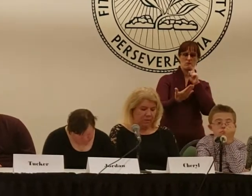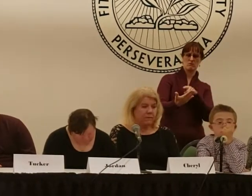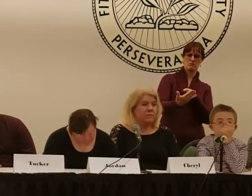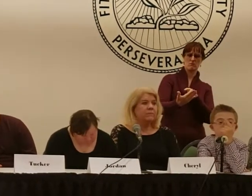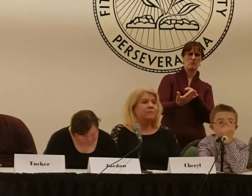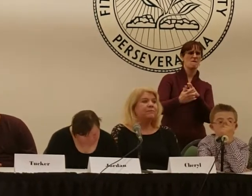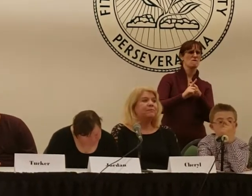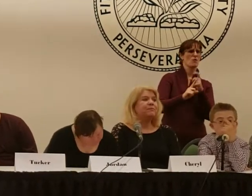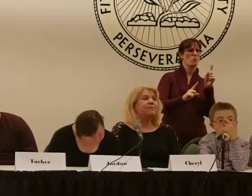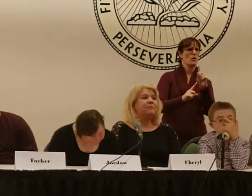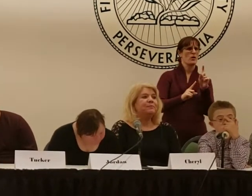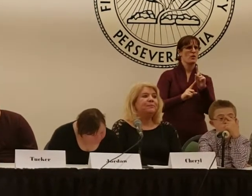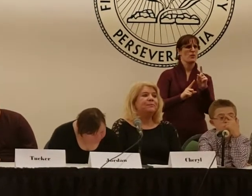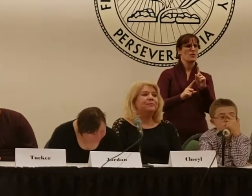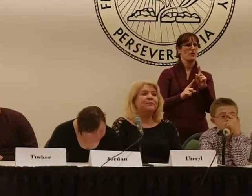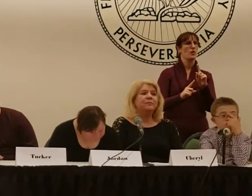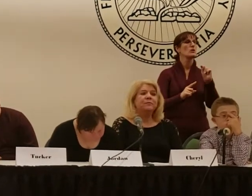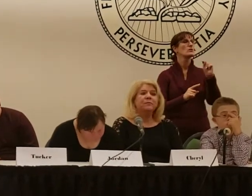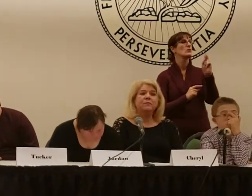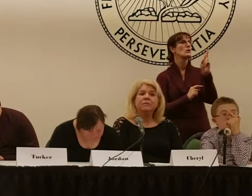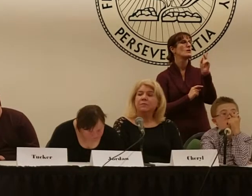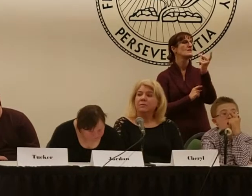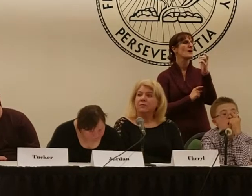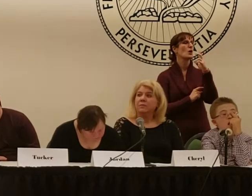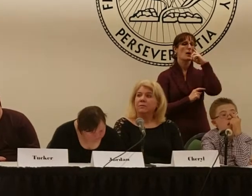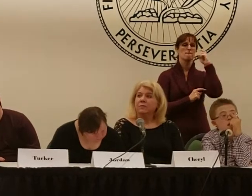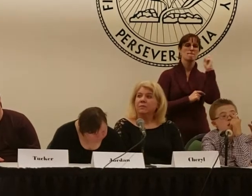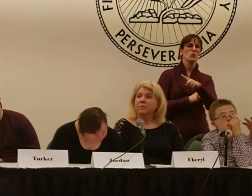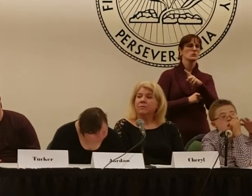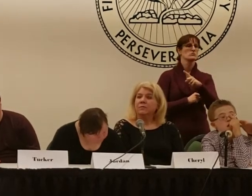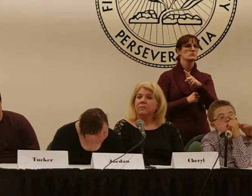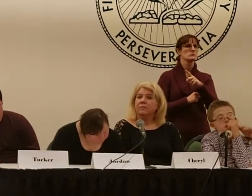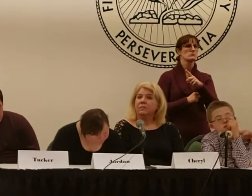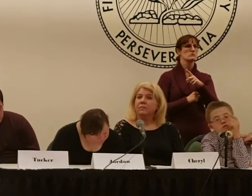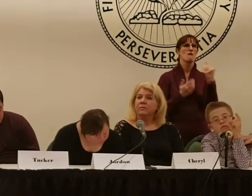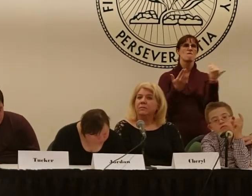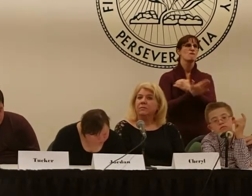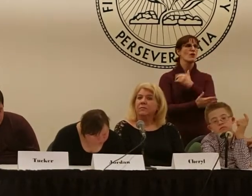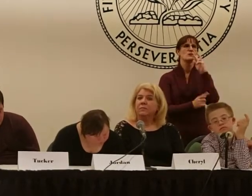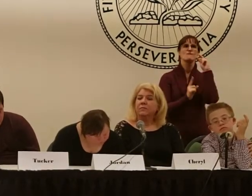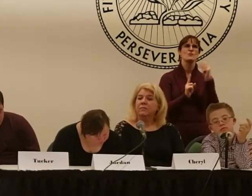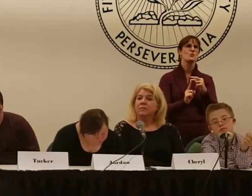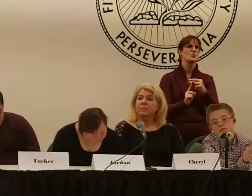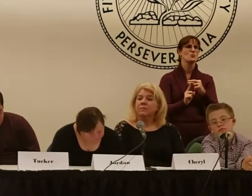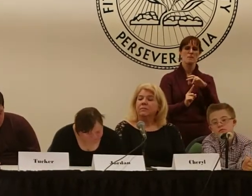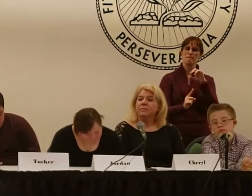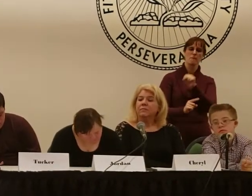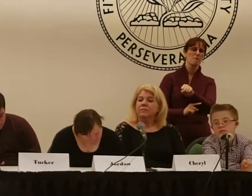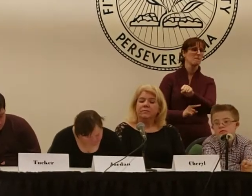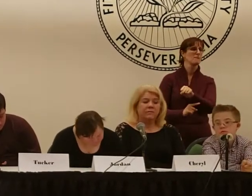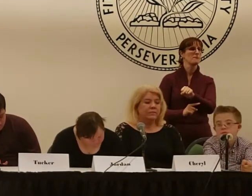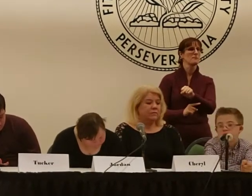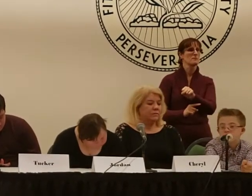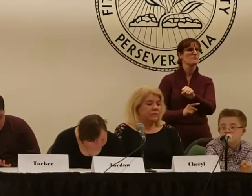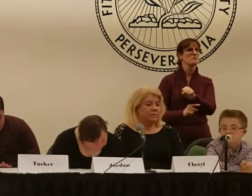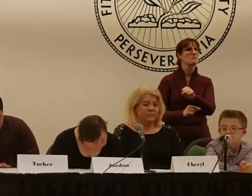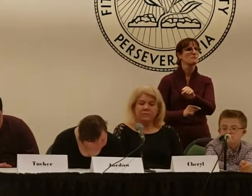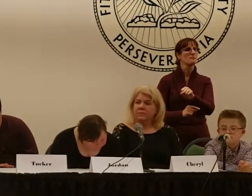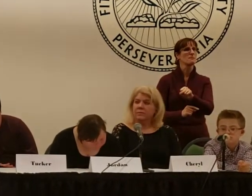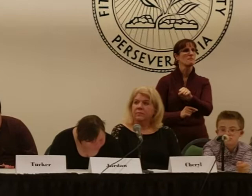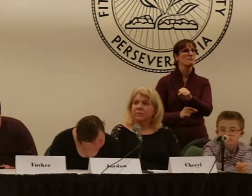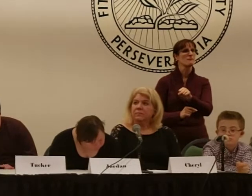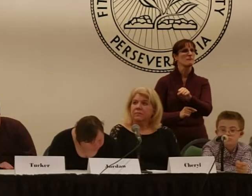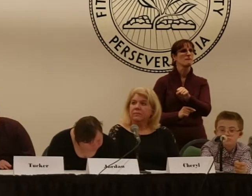from? What we found with Tucker is he typically sees things from a different perspective and then brings that with us, and that's been the push for